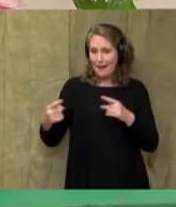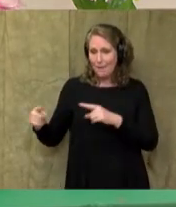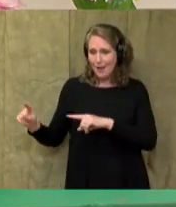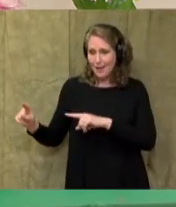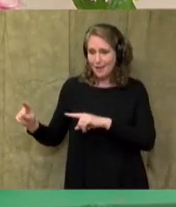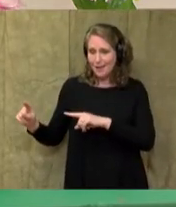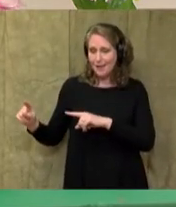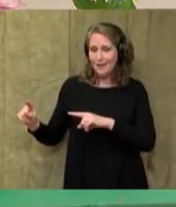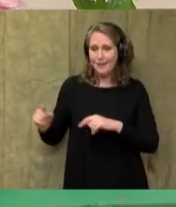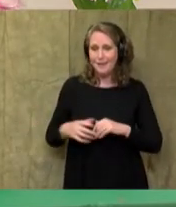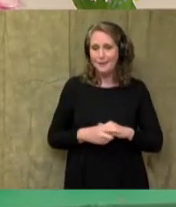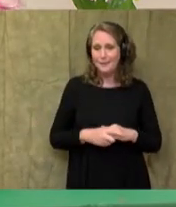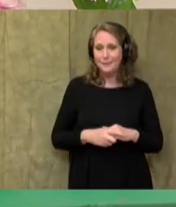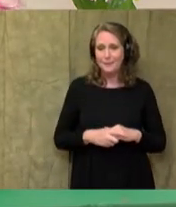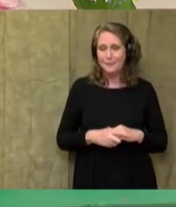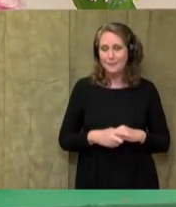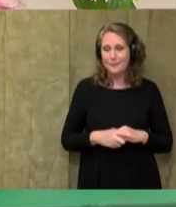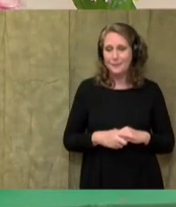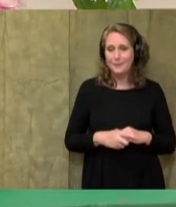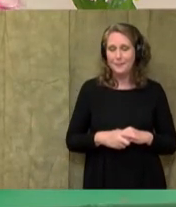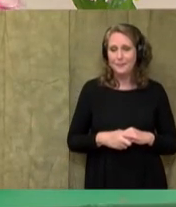story?